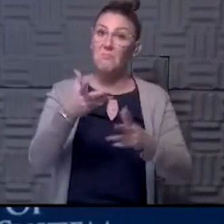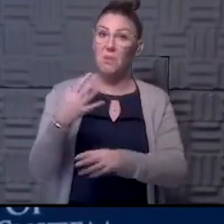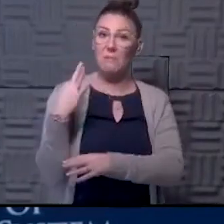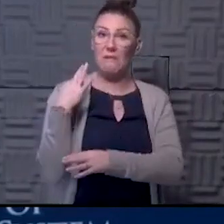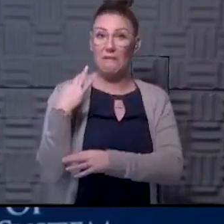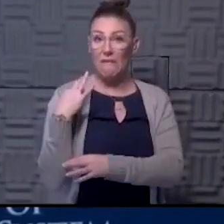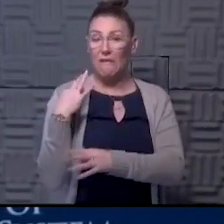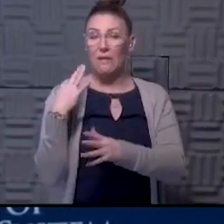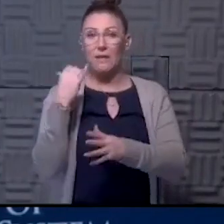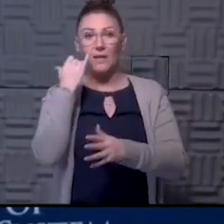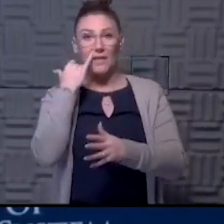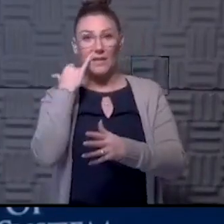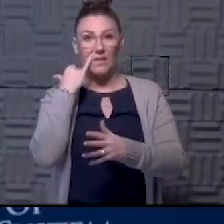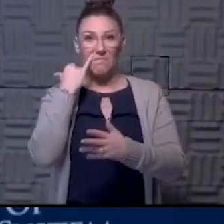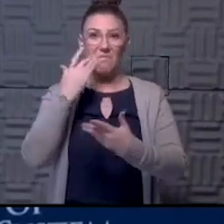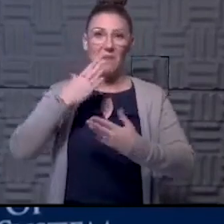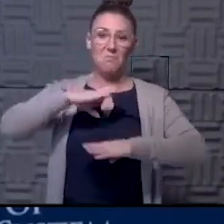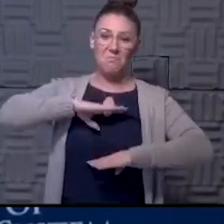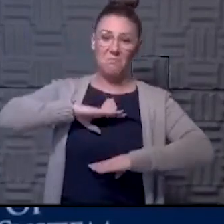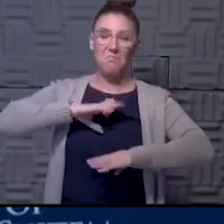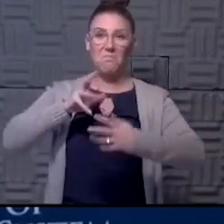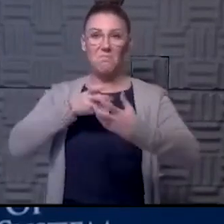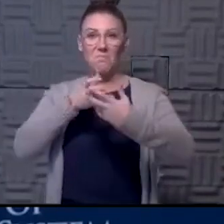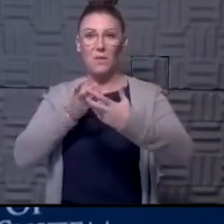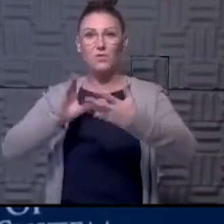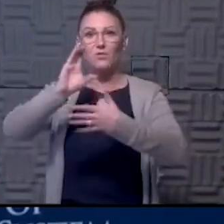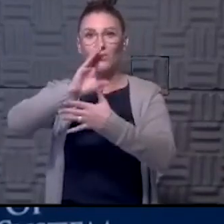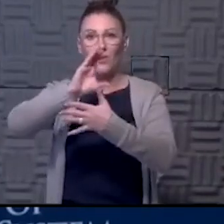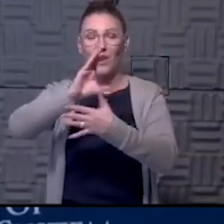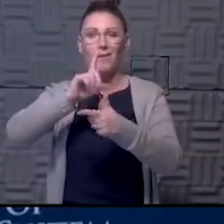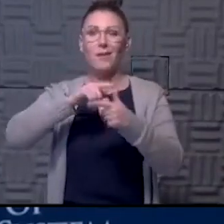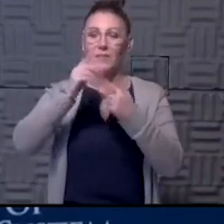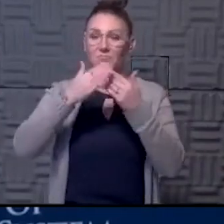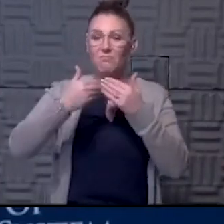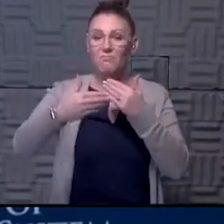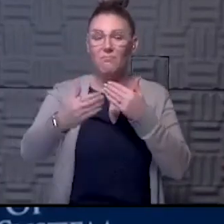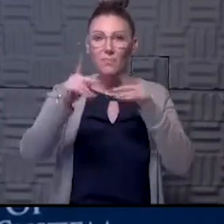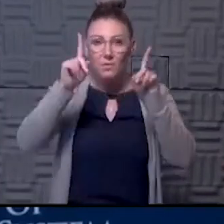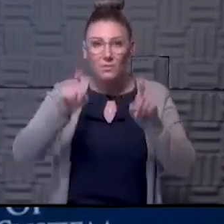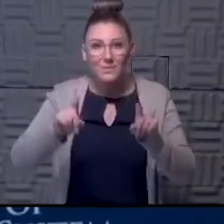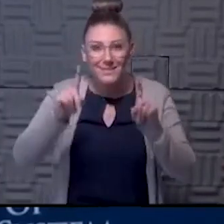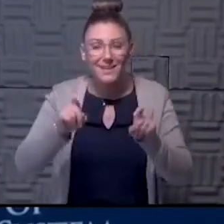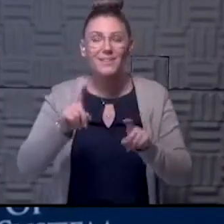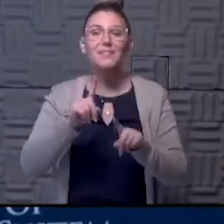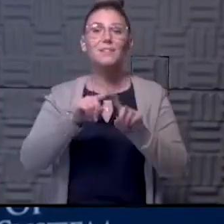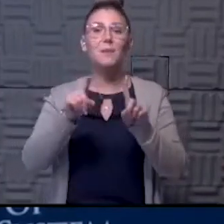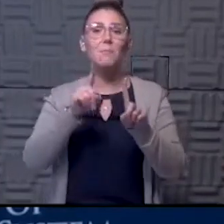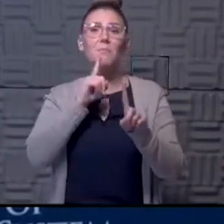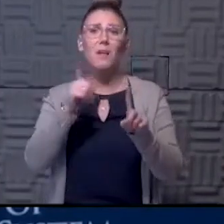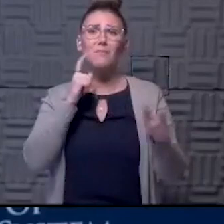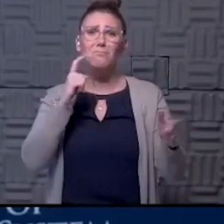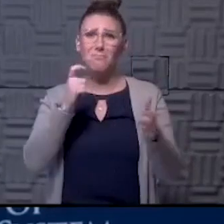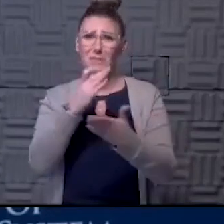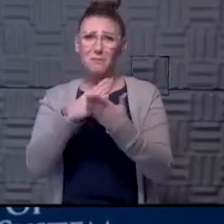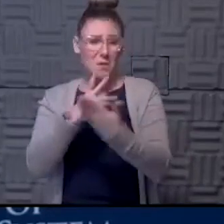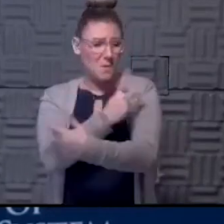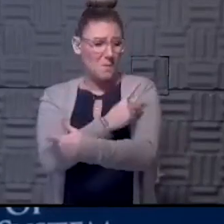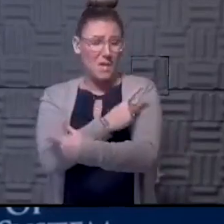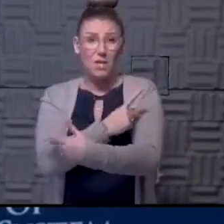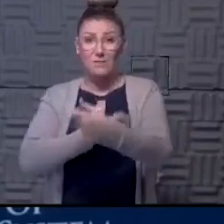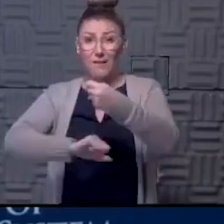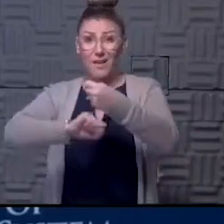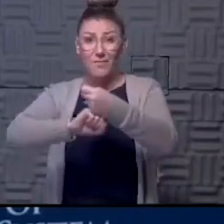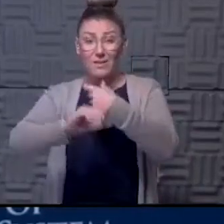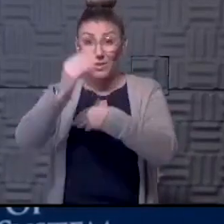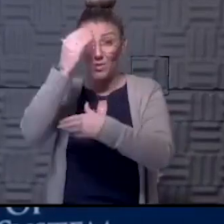they meet that criteria, and then they can go on to our screening. But I think the big part for patients to advocate for themselves is first to know the